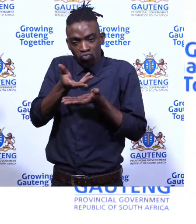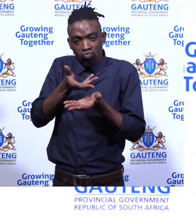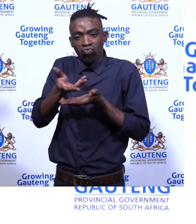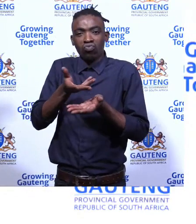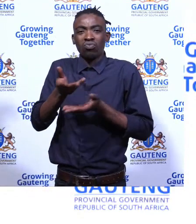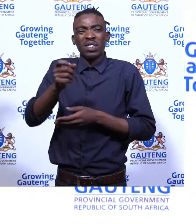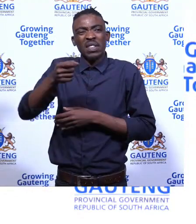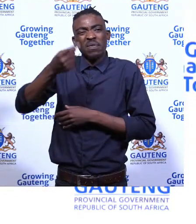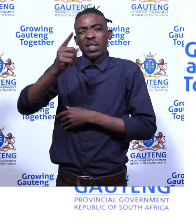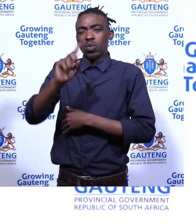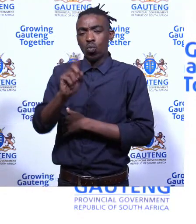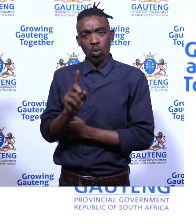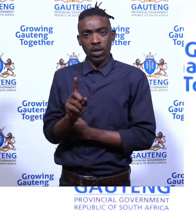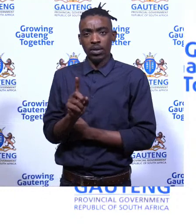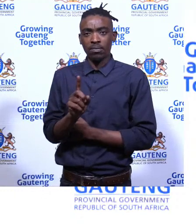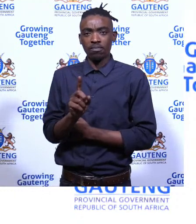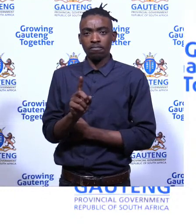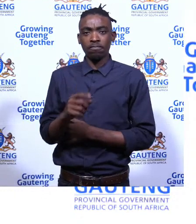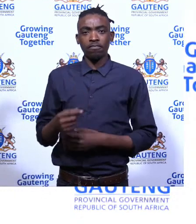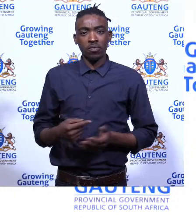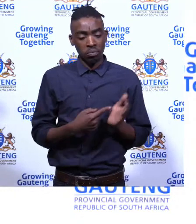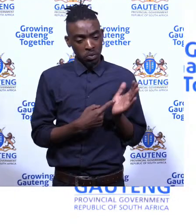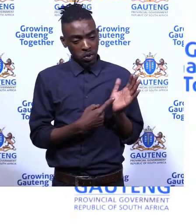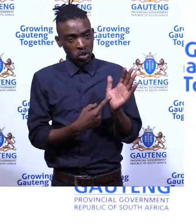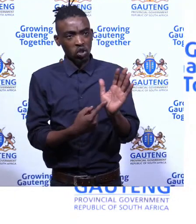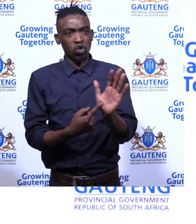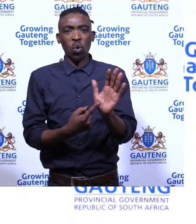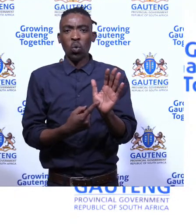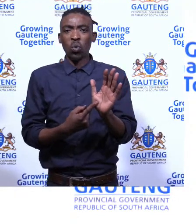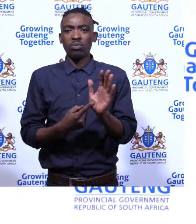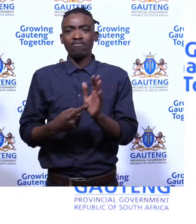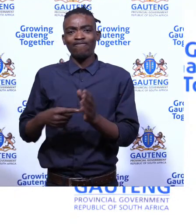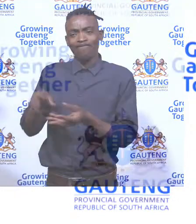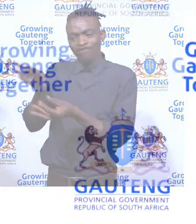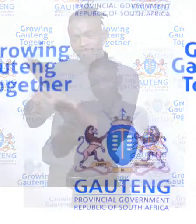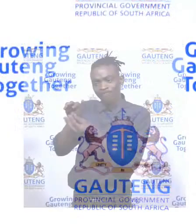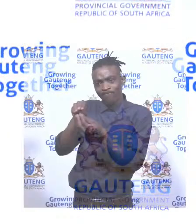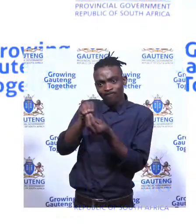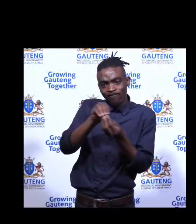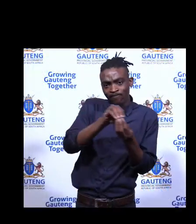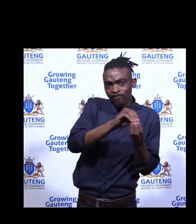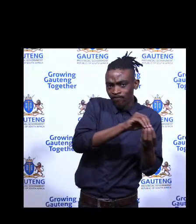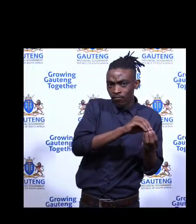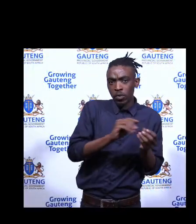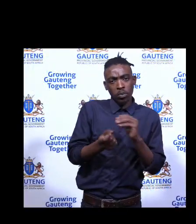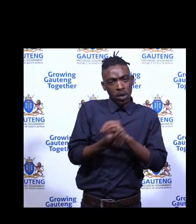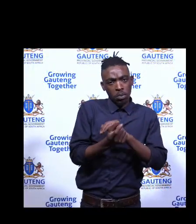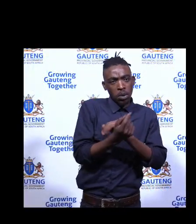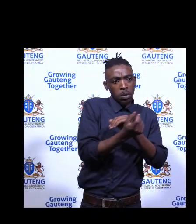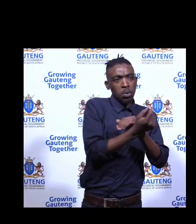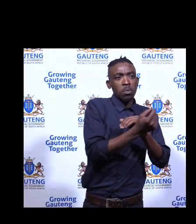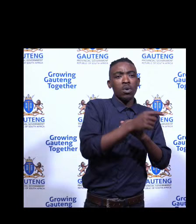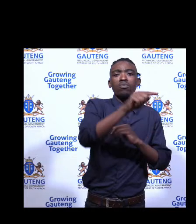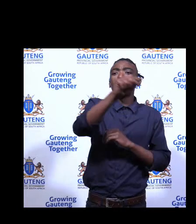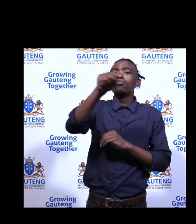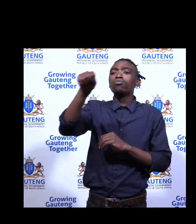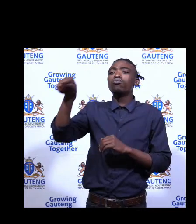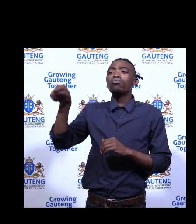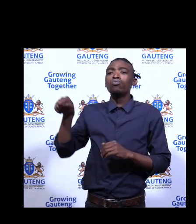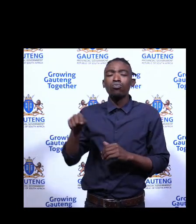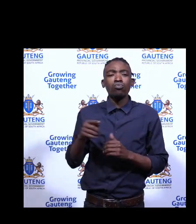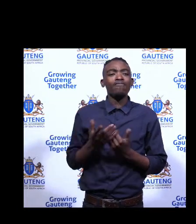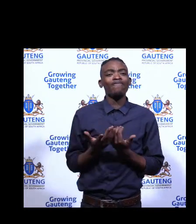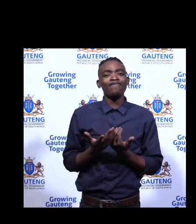be presenting the modeling work that has been happening under the auspices of the